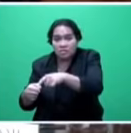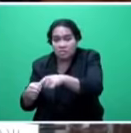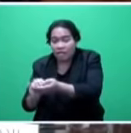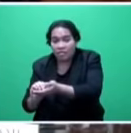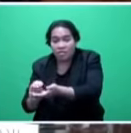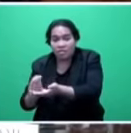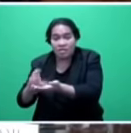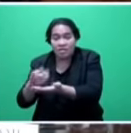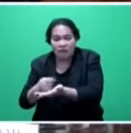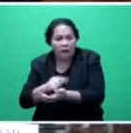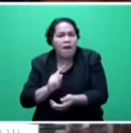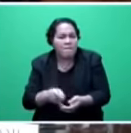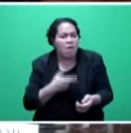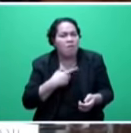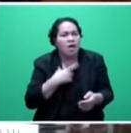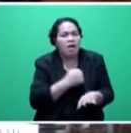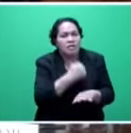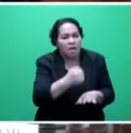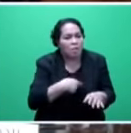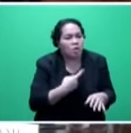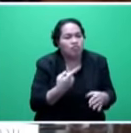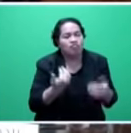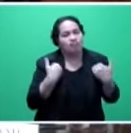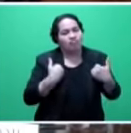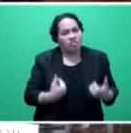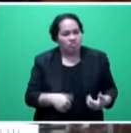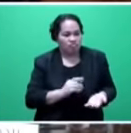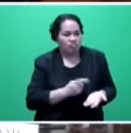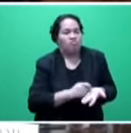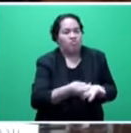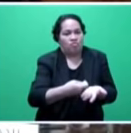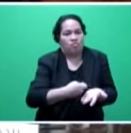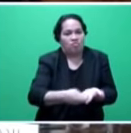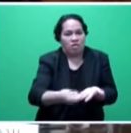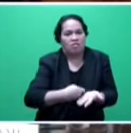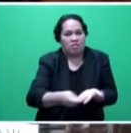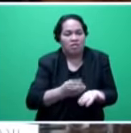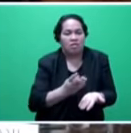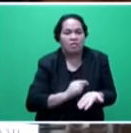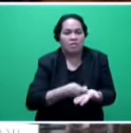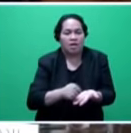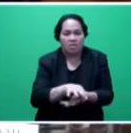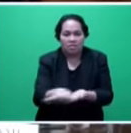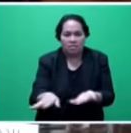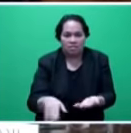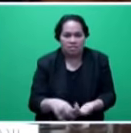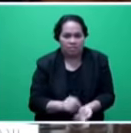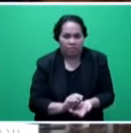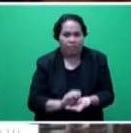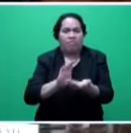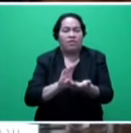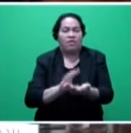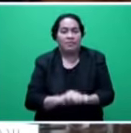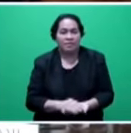but it continues to pay the rich landlords through this increase. Mr. Speaker, sir, do we